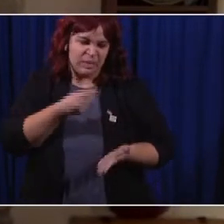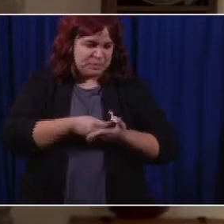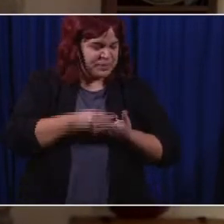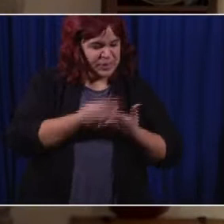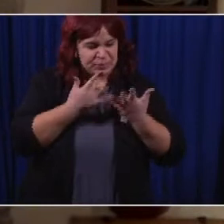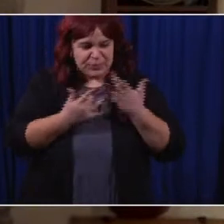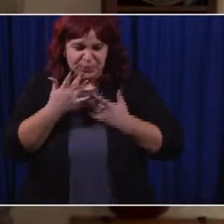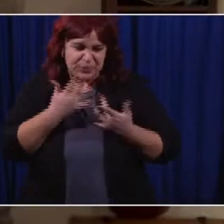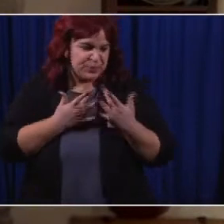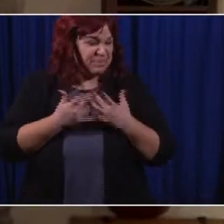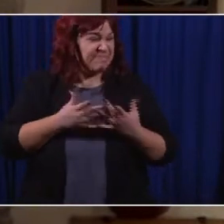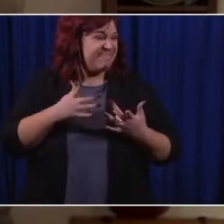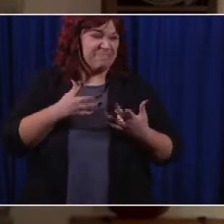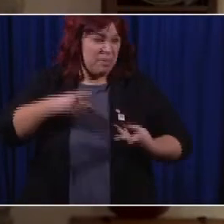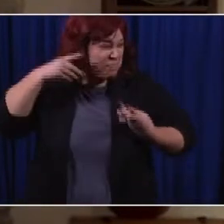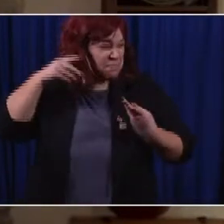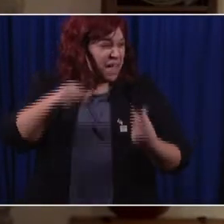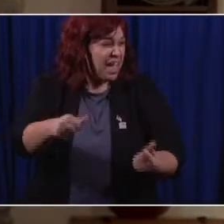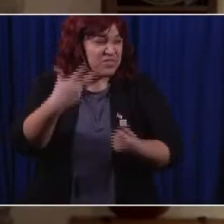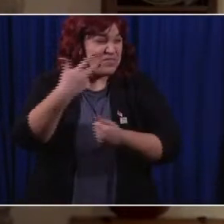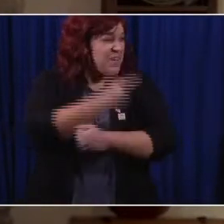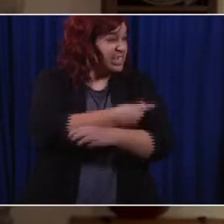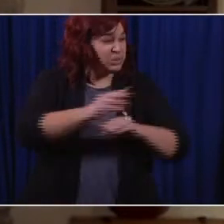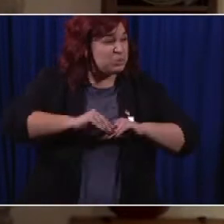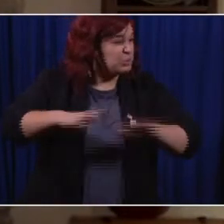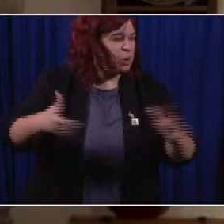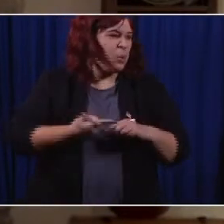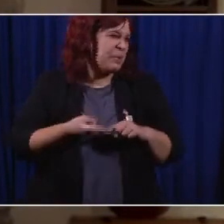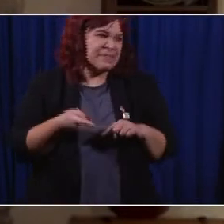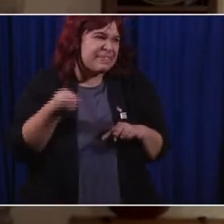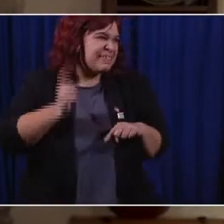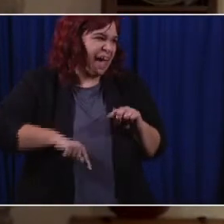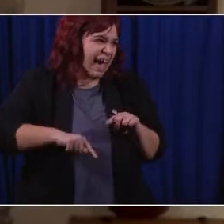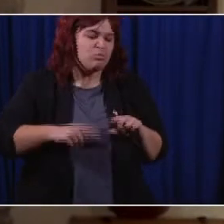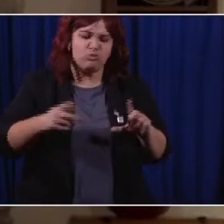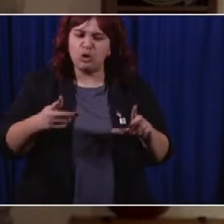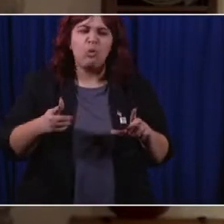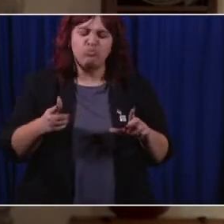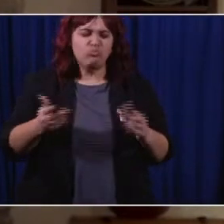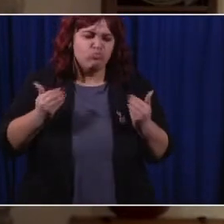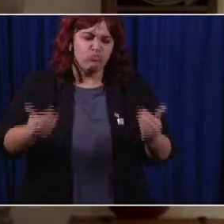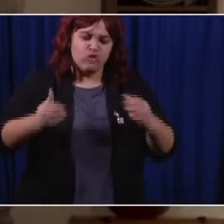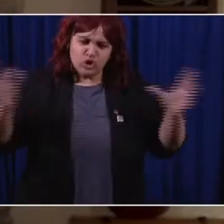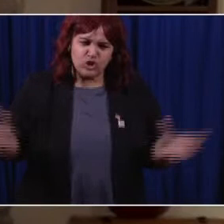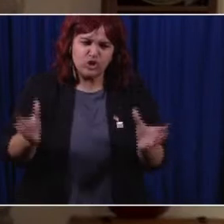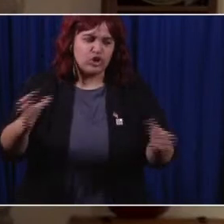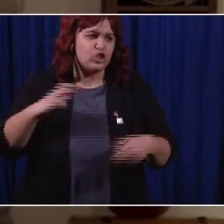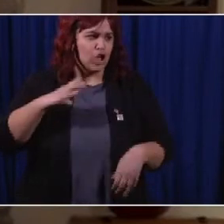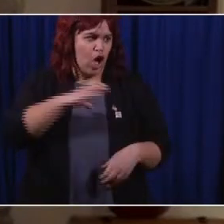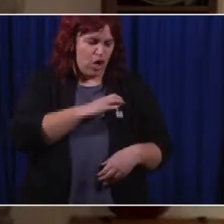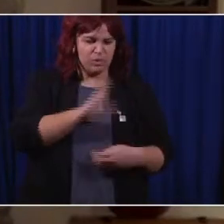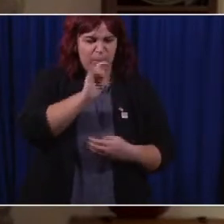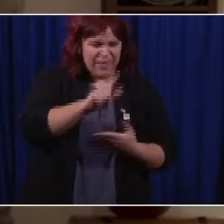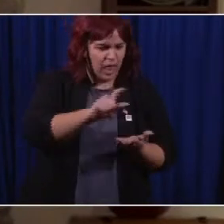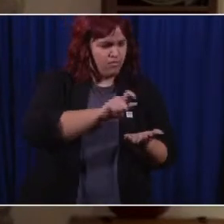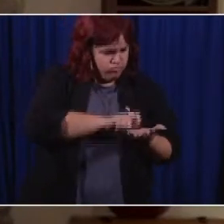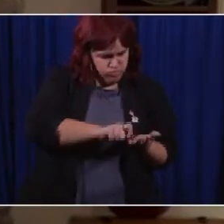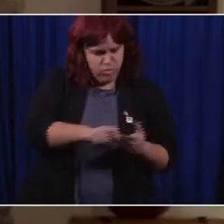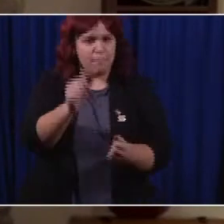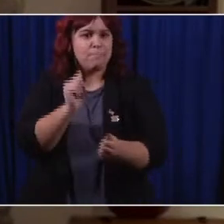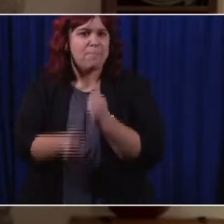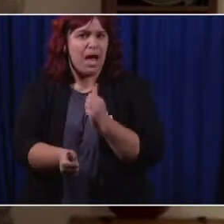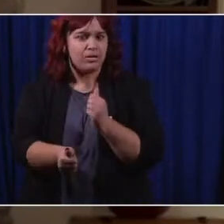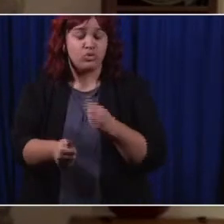to pay for the vaccines distribution, and you've urged Congress to pass a bill. They're meeting this week. I'm curious, if they fail to